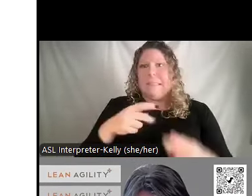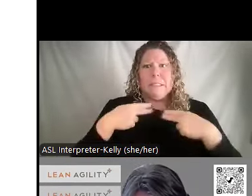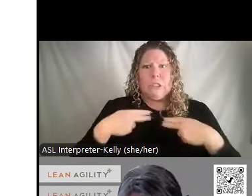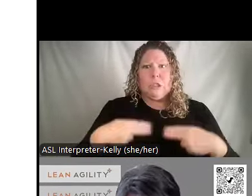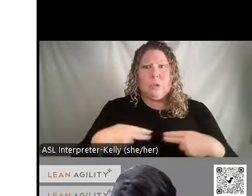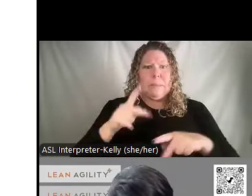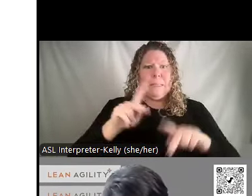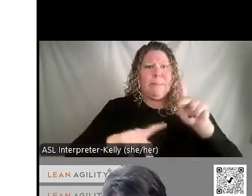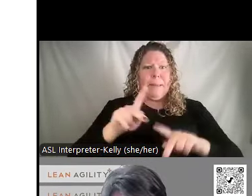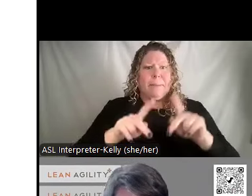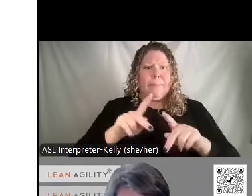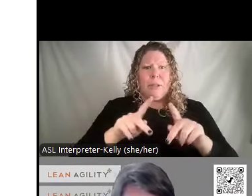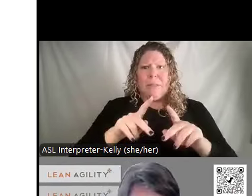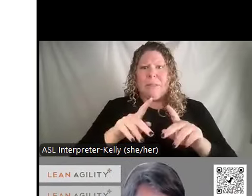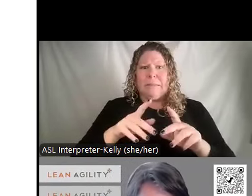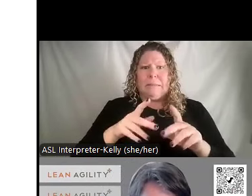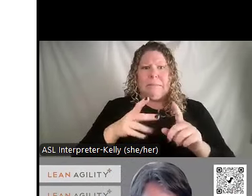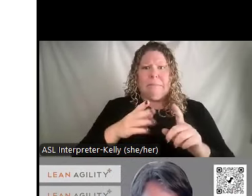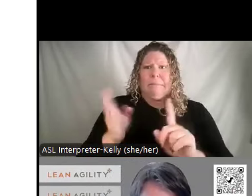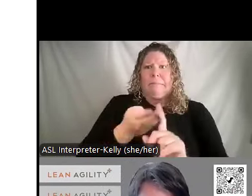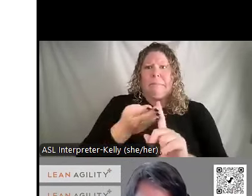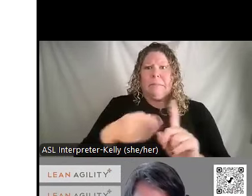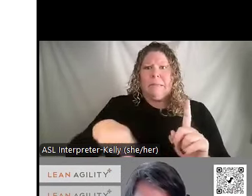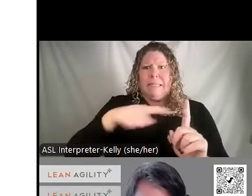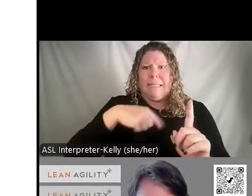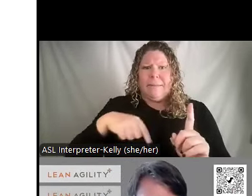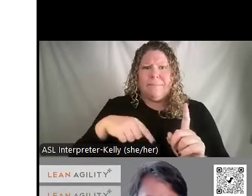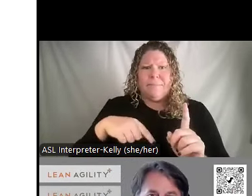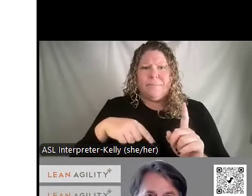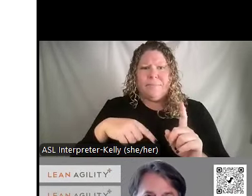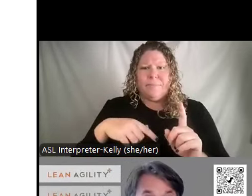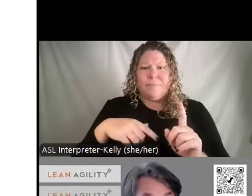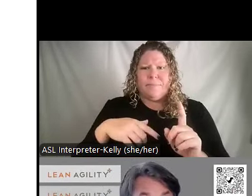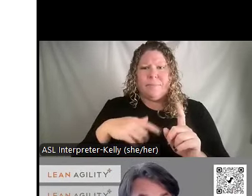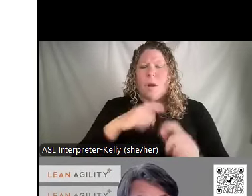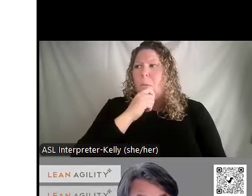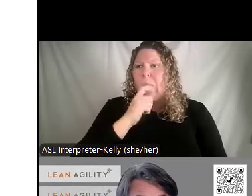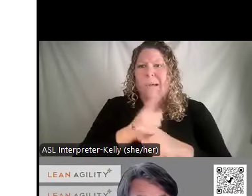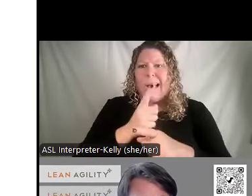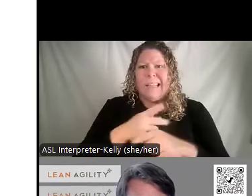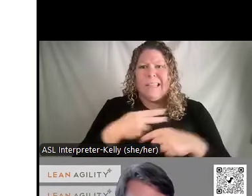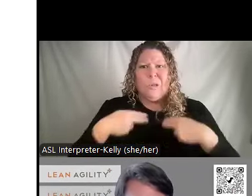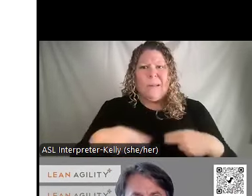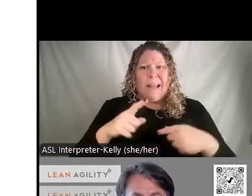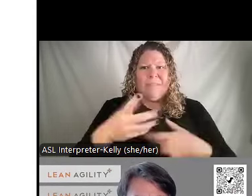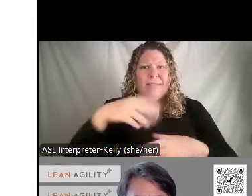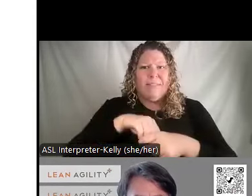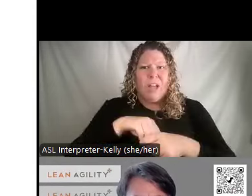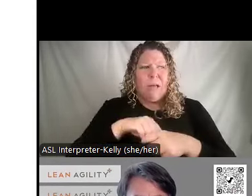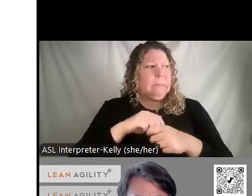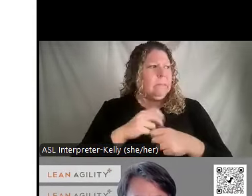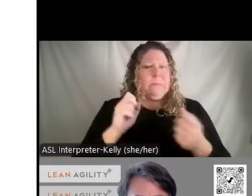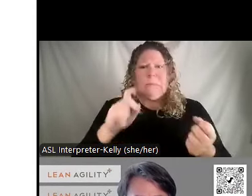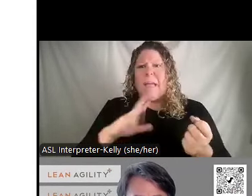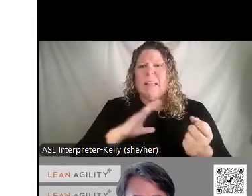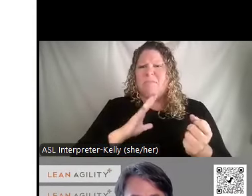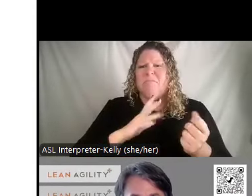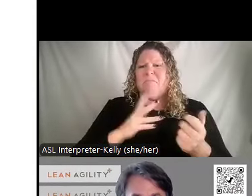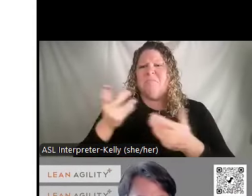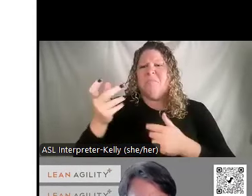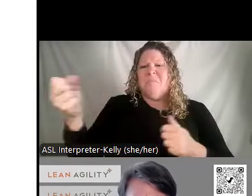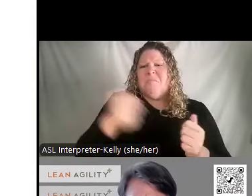get my pointer going here. We need strategy is really important. Oh yeah. And then afterthought, we need to get the humans involved. Let's hire a change management